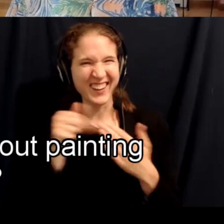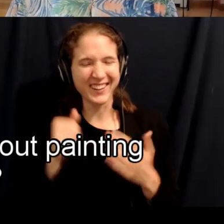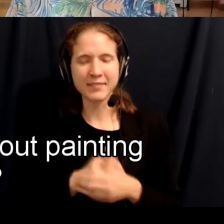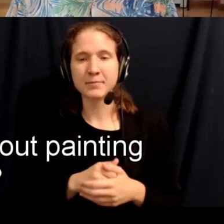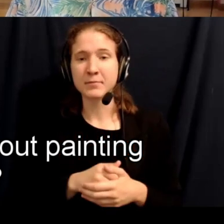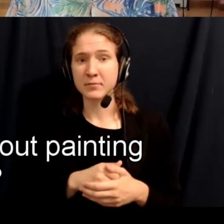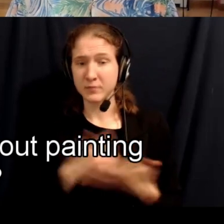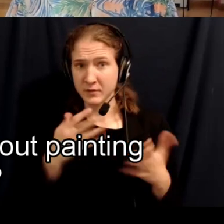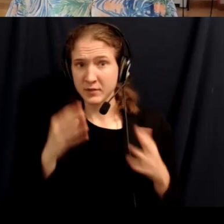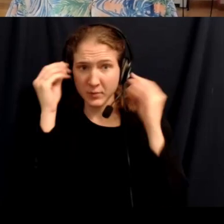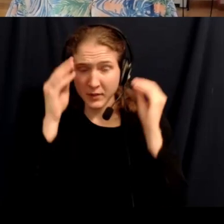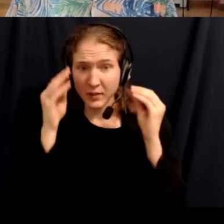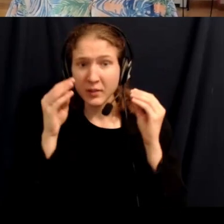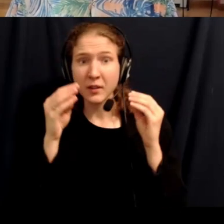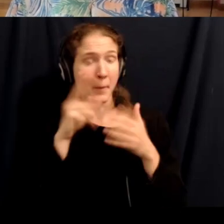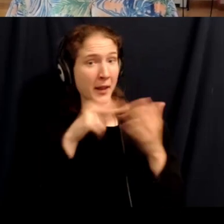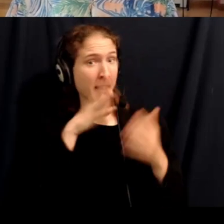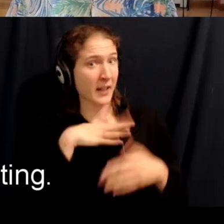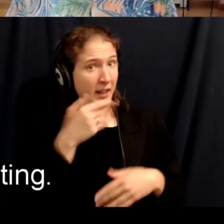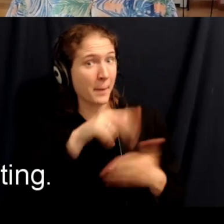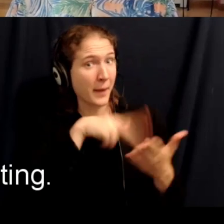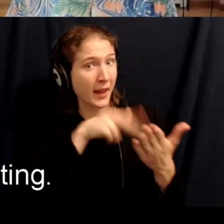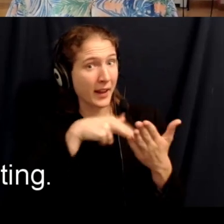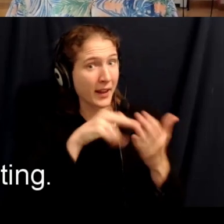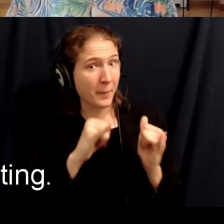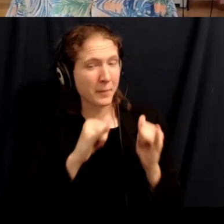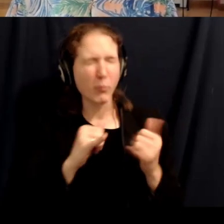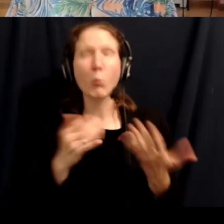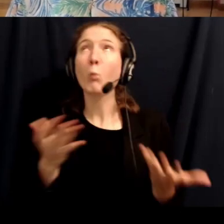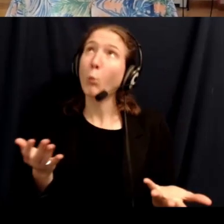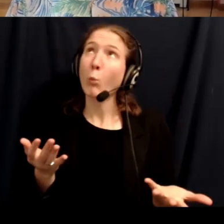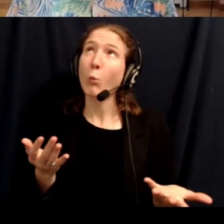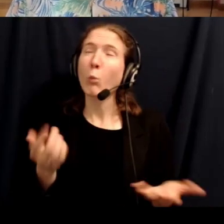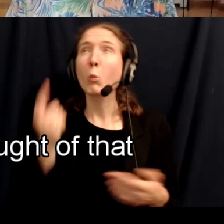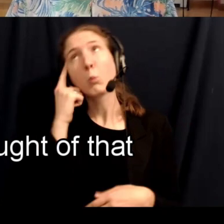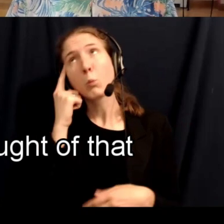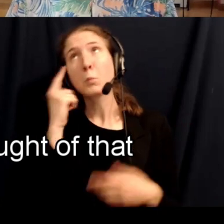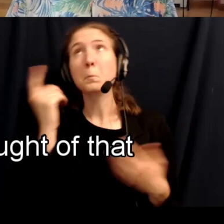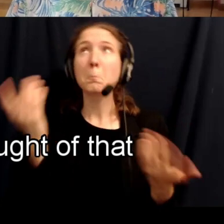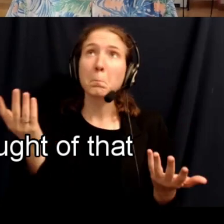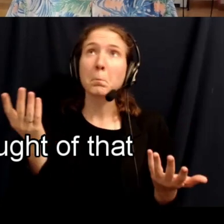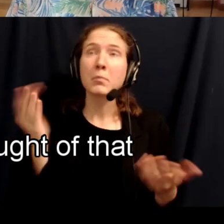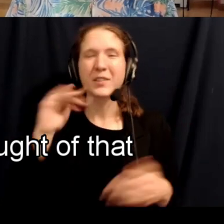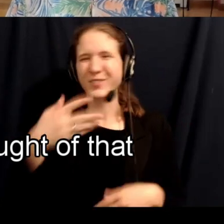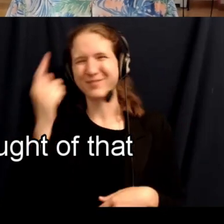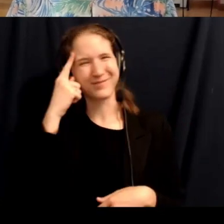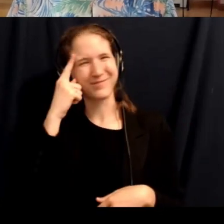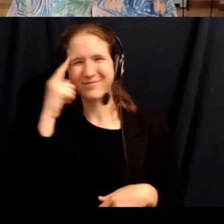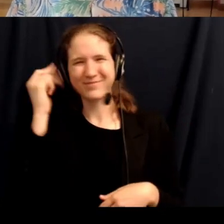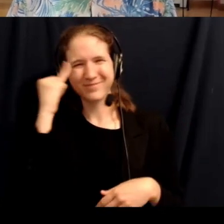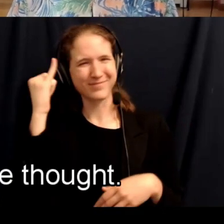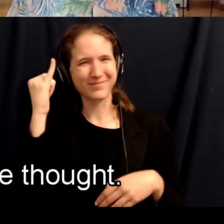thought about painting them painting? Painting them painting. No, I actually haven't thought of that